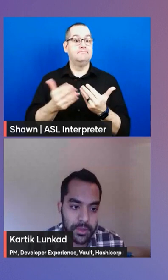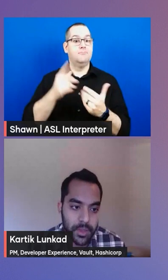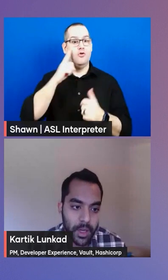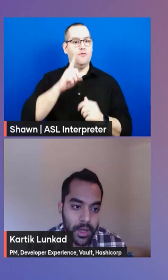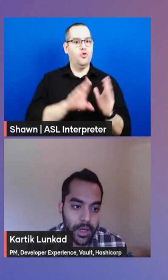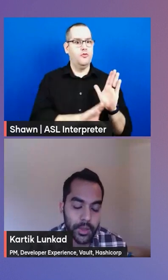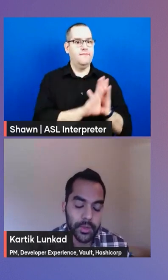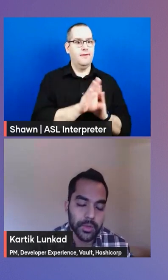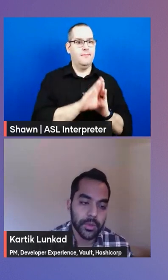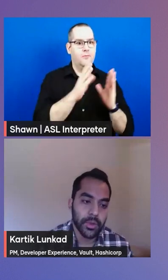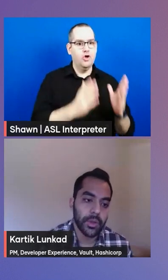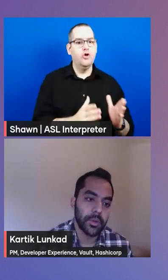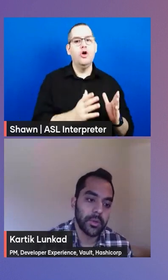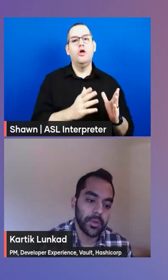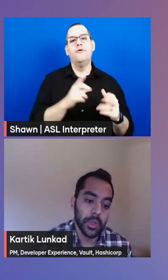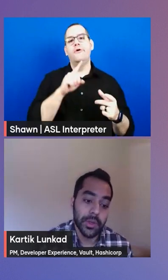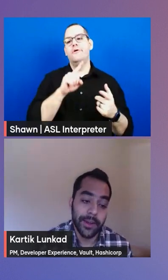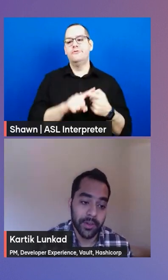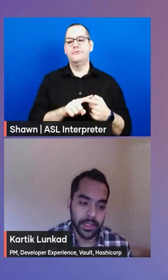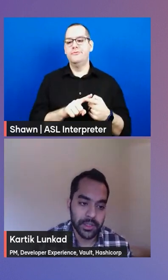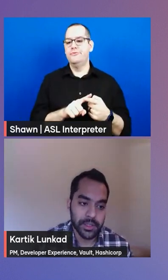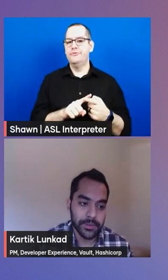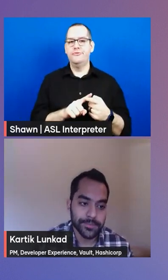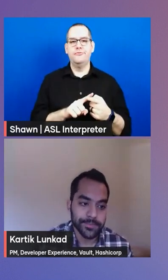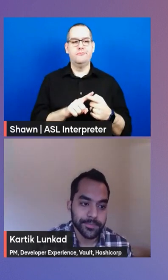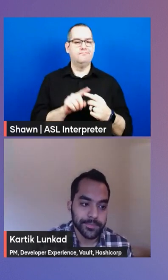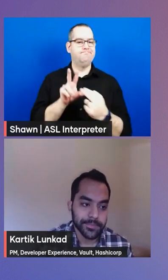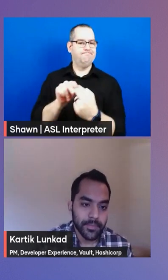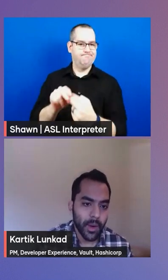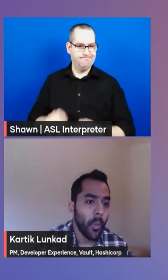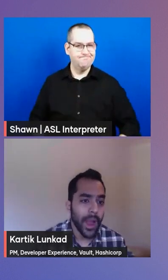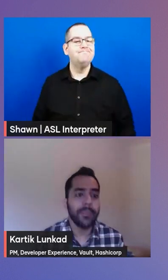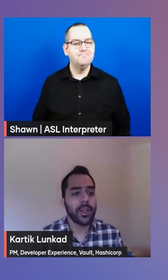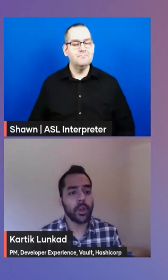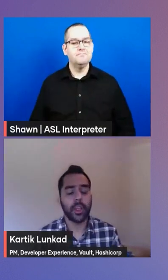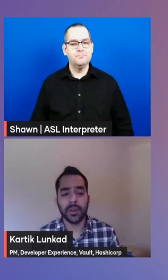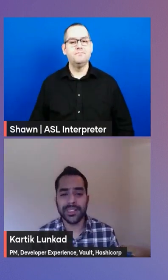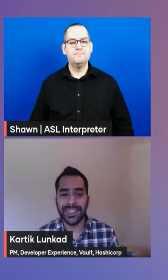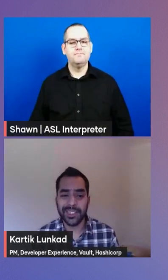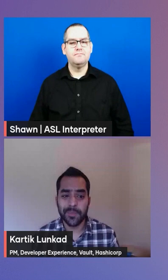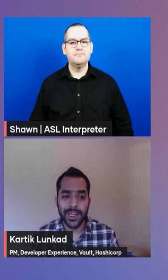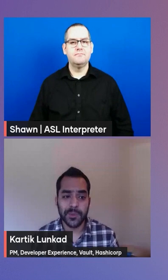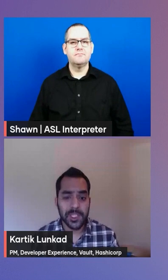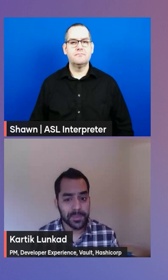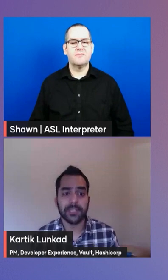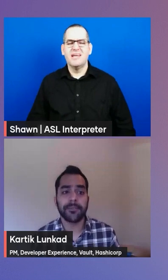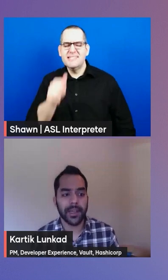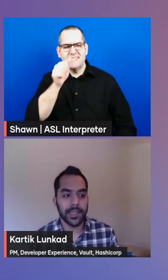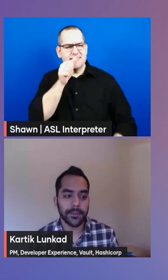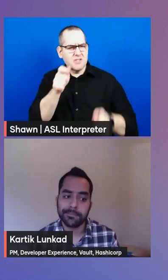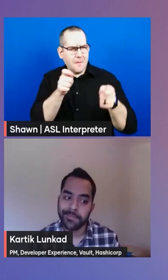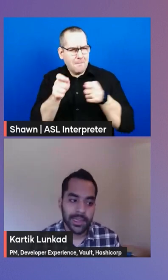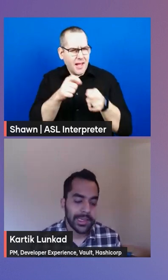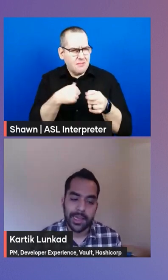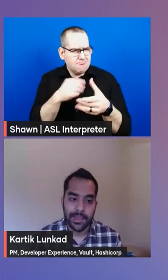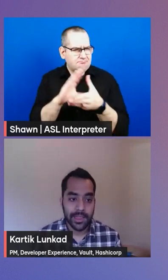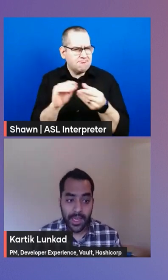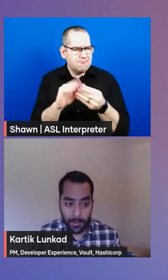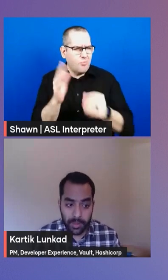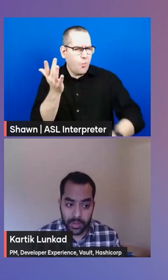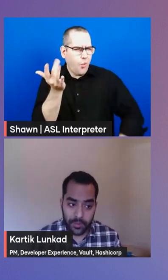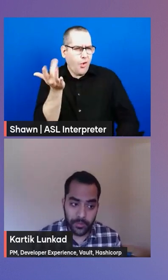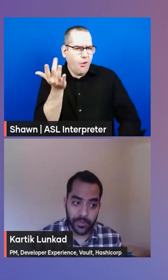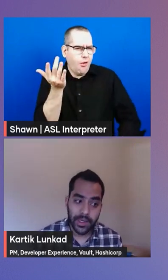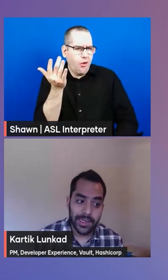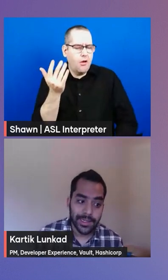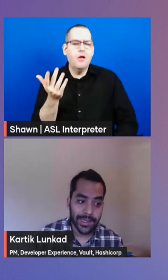developers to leverage. Why am I talking about secrets management specifically? The